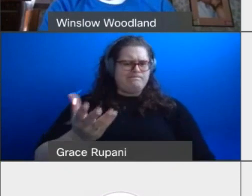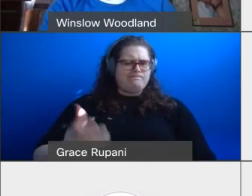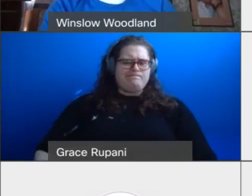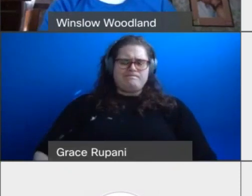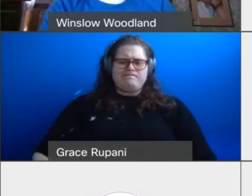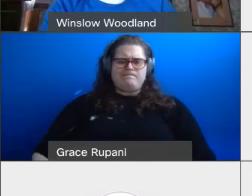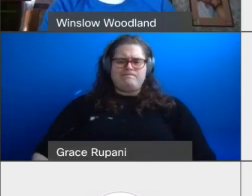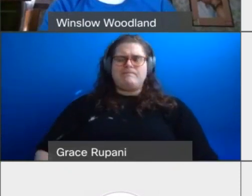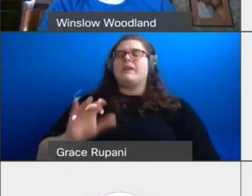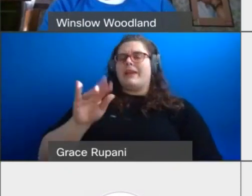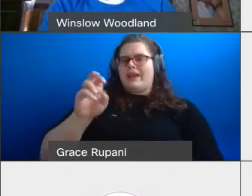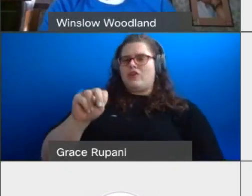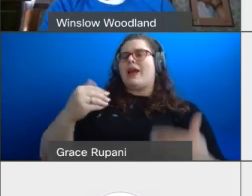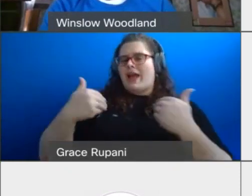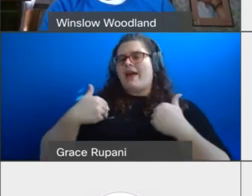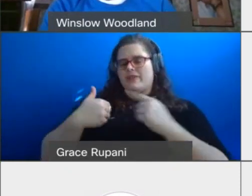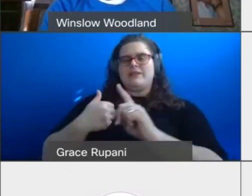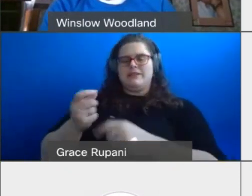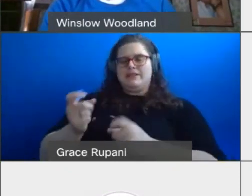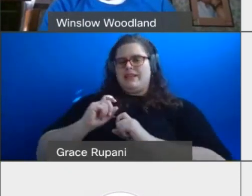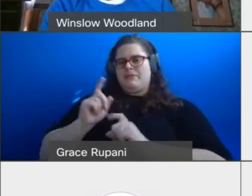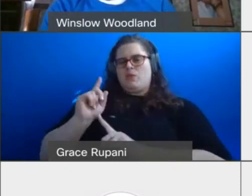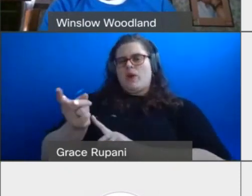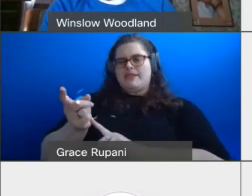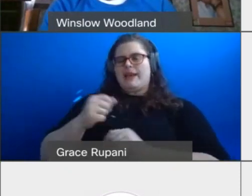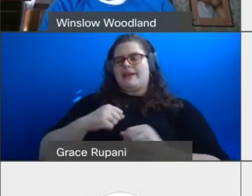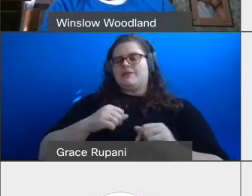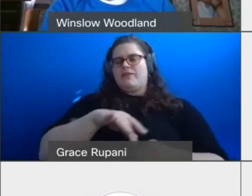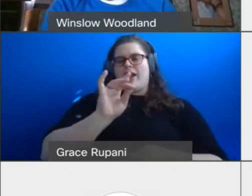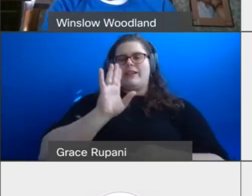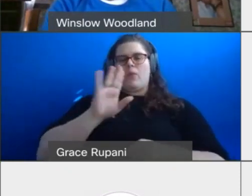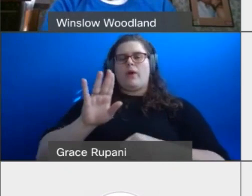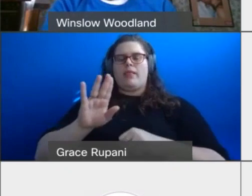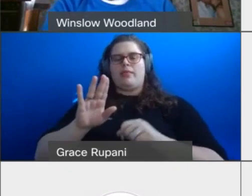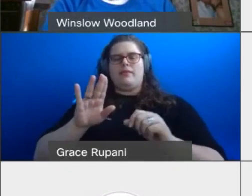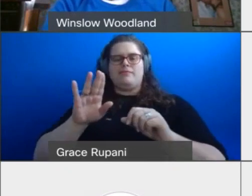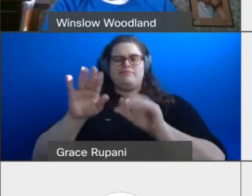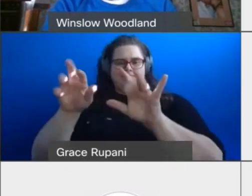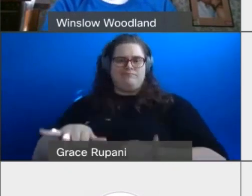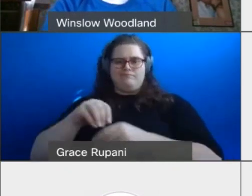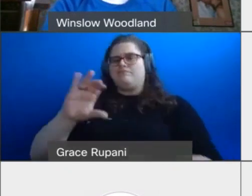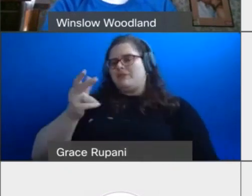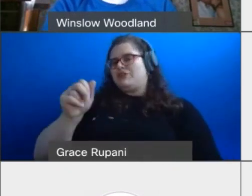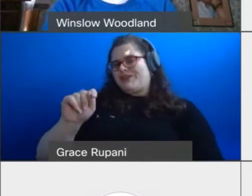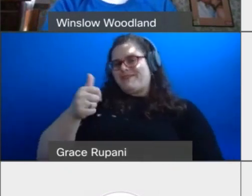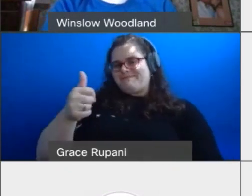I do have it. Give me just 1 second to pull it up and then I'll share it in the chat. That'll be great.